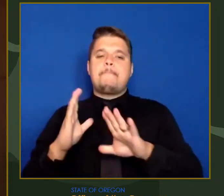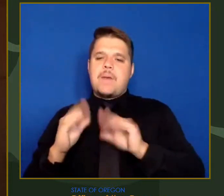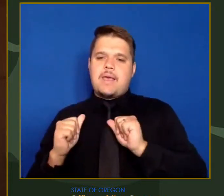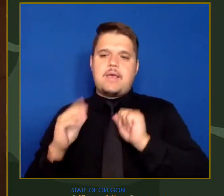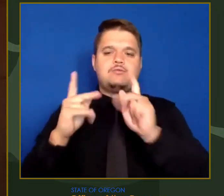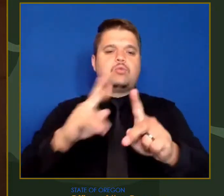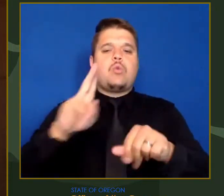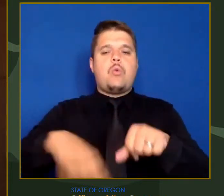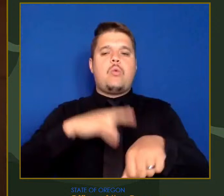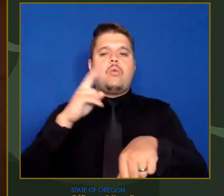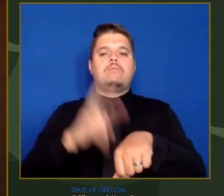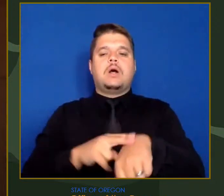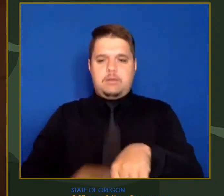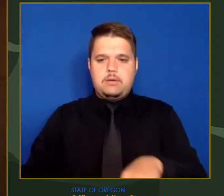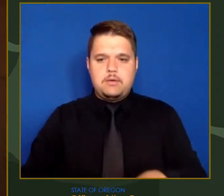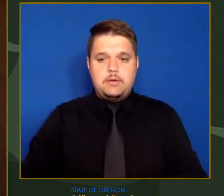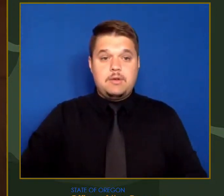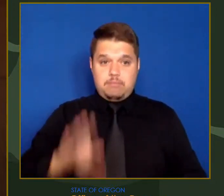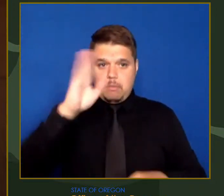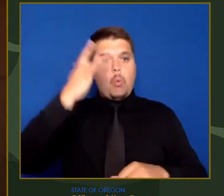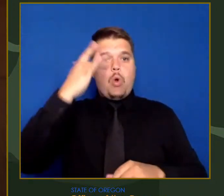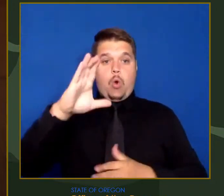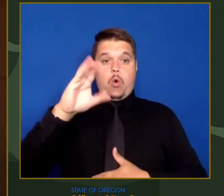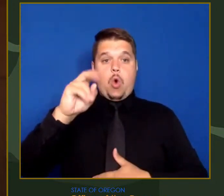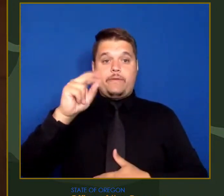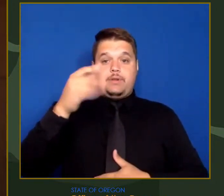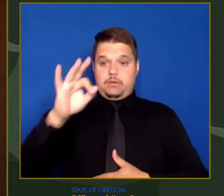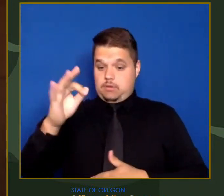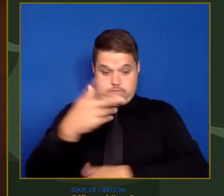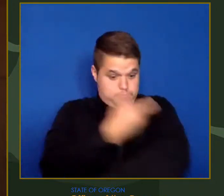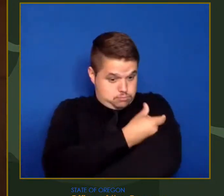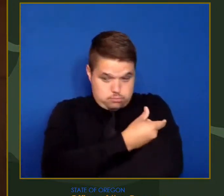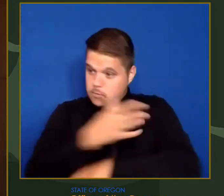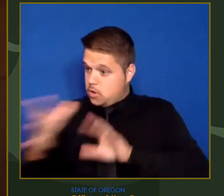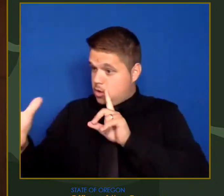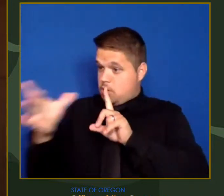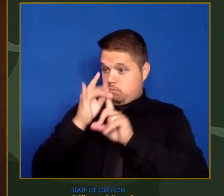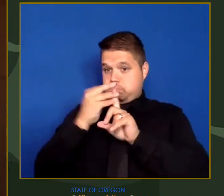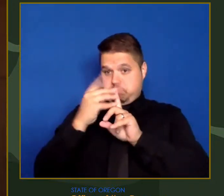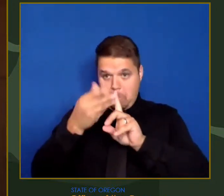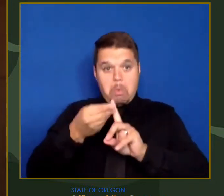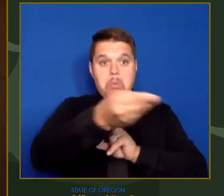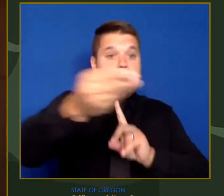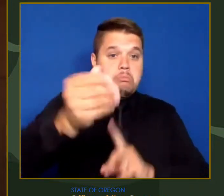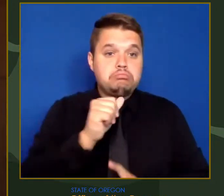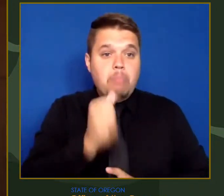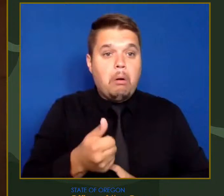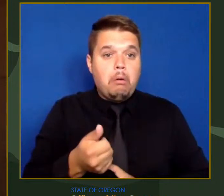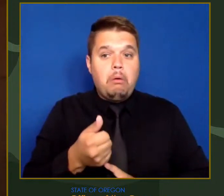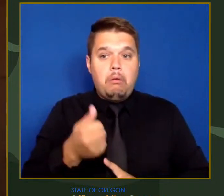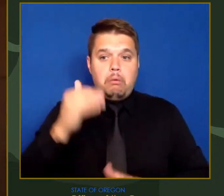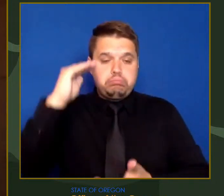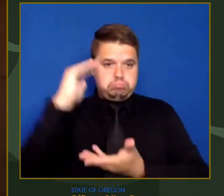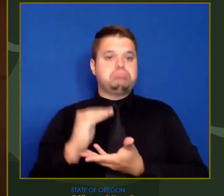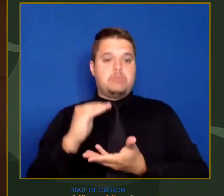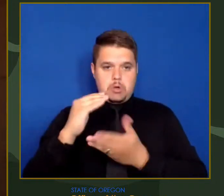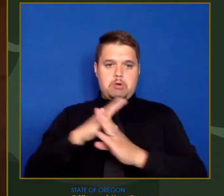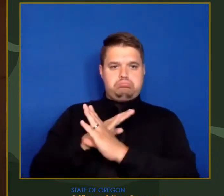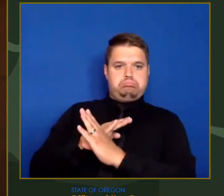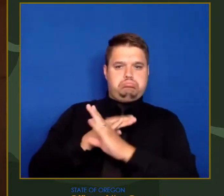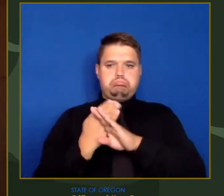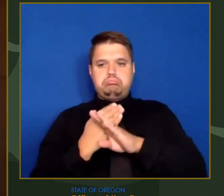who need to take extra precautions to feel safe and to stay safe. People battling cancer